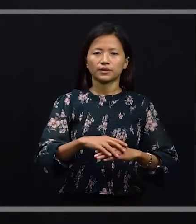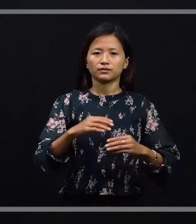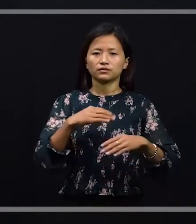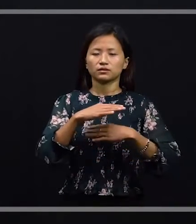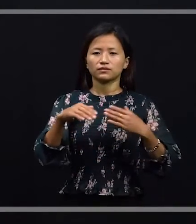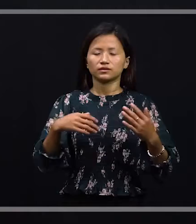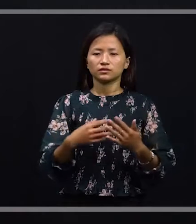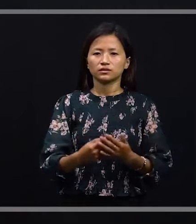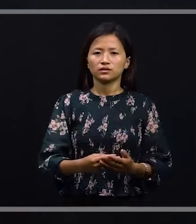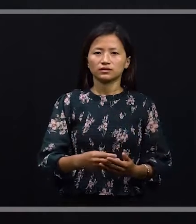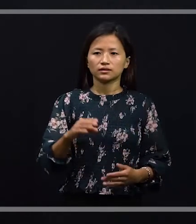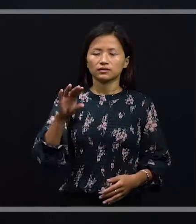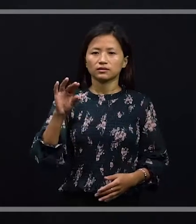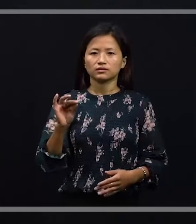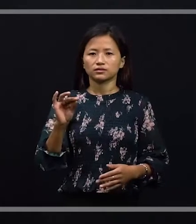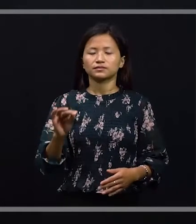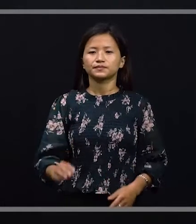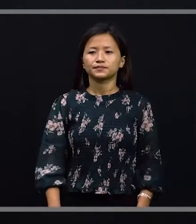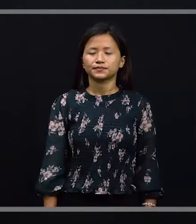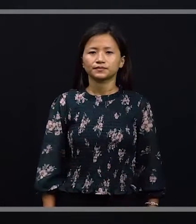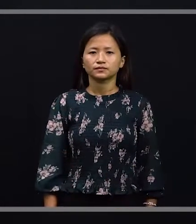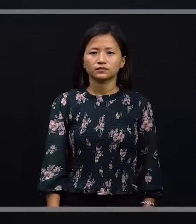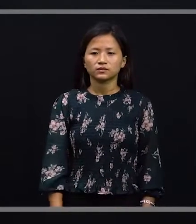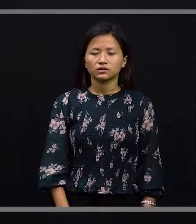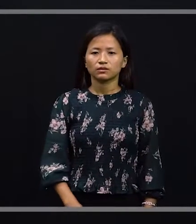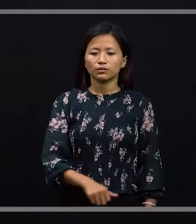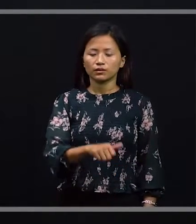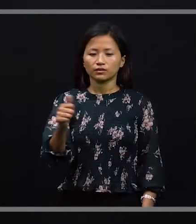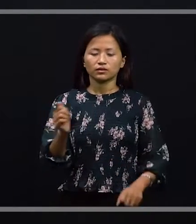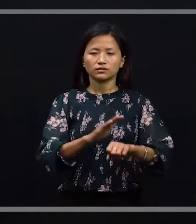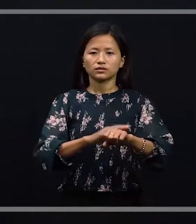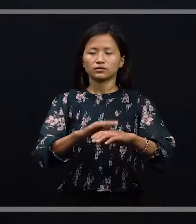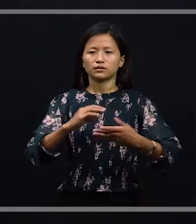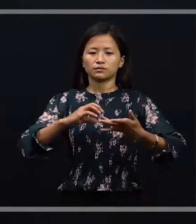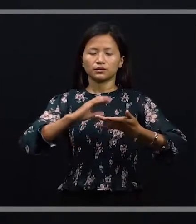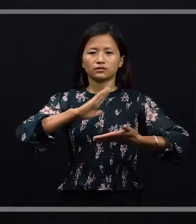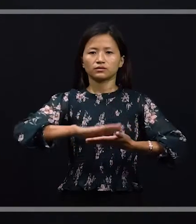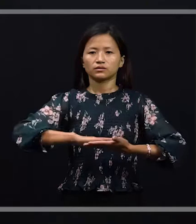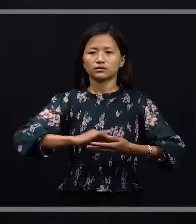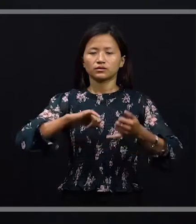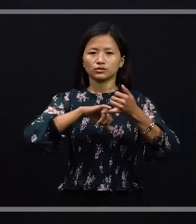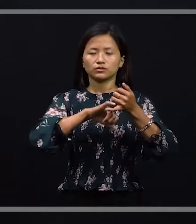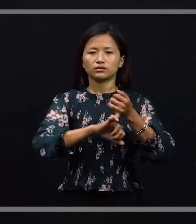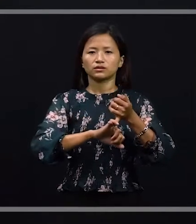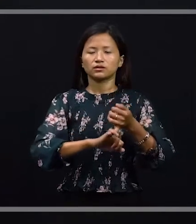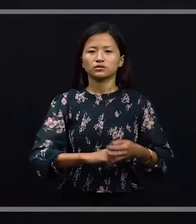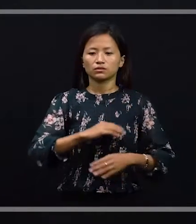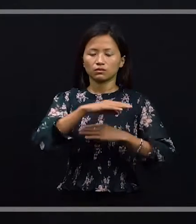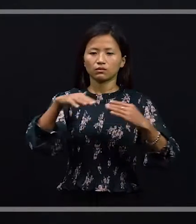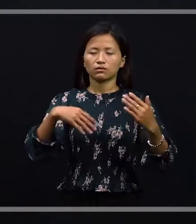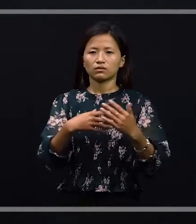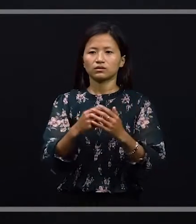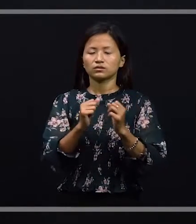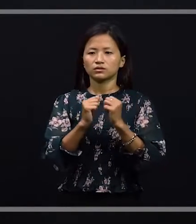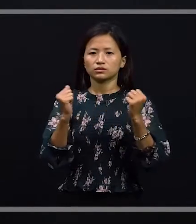family, the entire offsprings will be Brahmin. Okay, once you are born in a Brahmin family, you will be a Brahmin your entire life, even